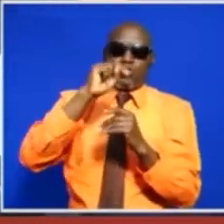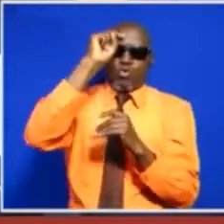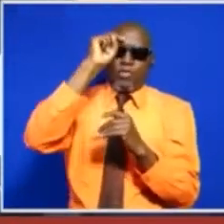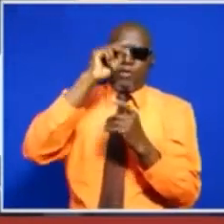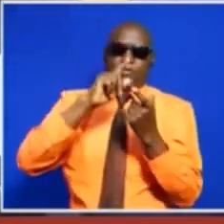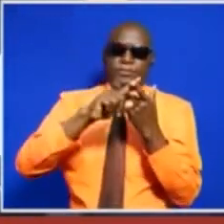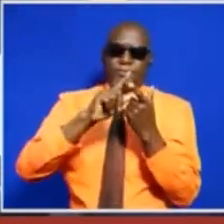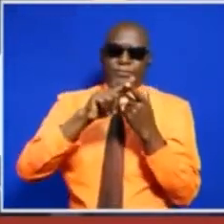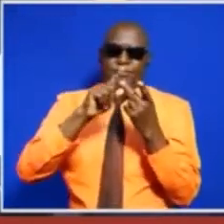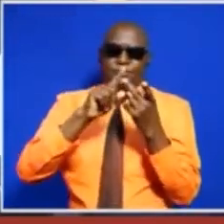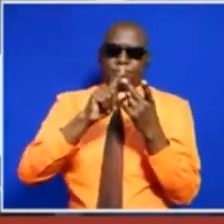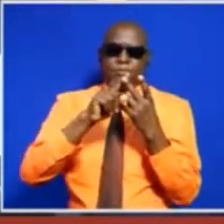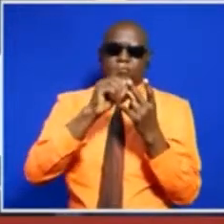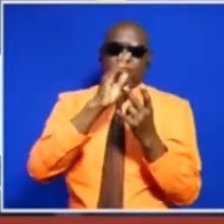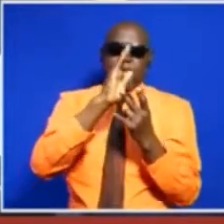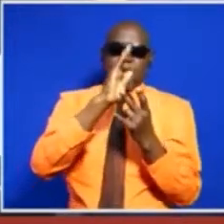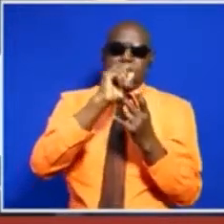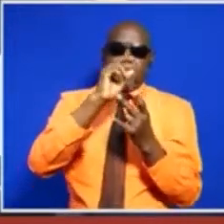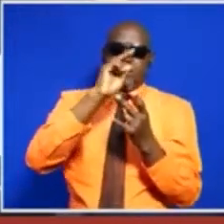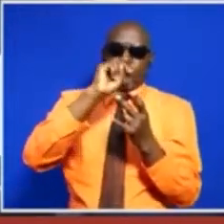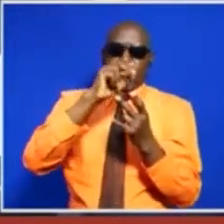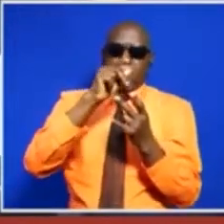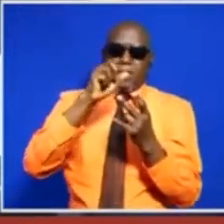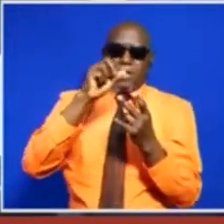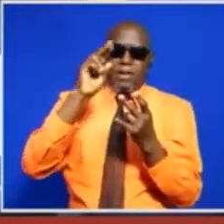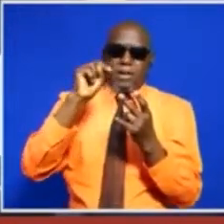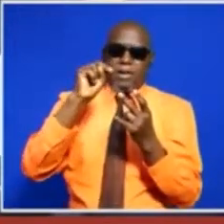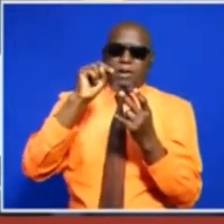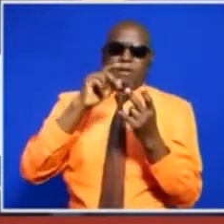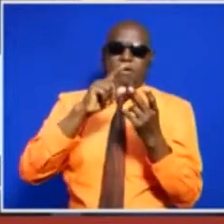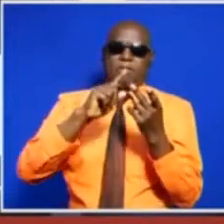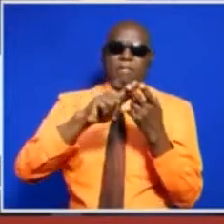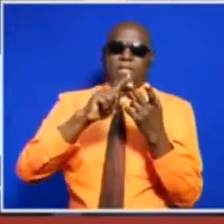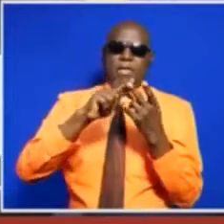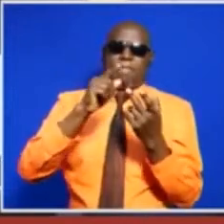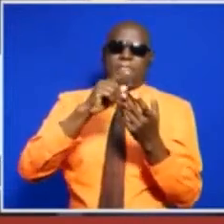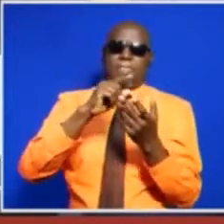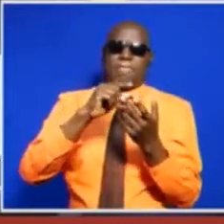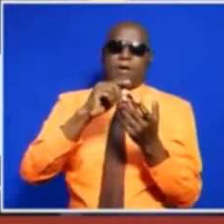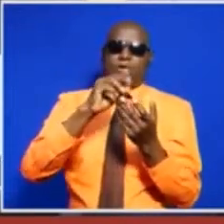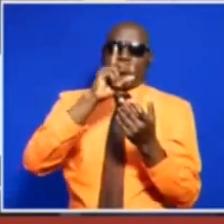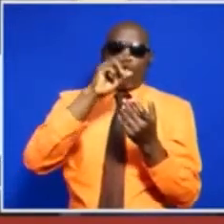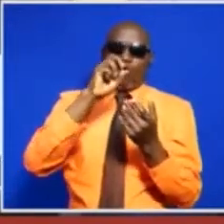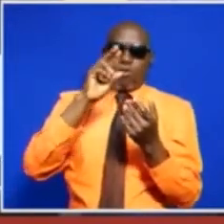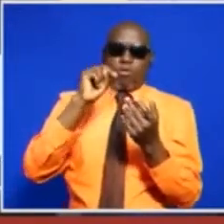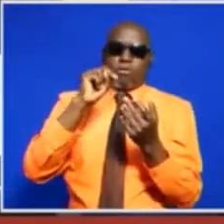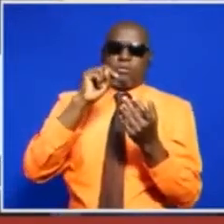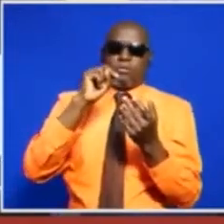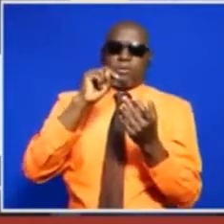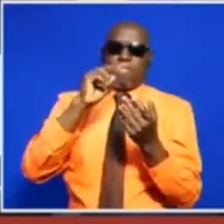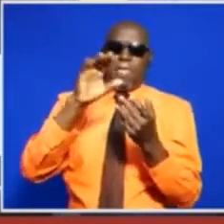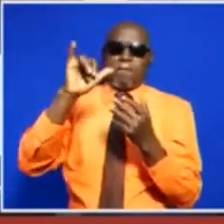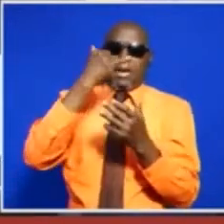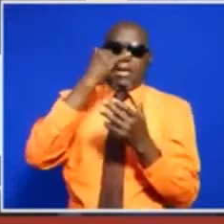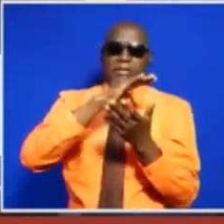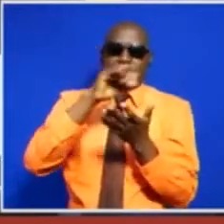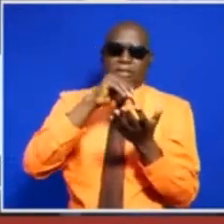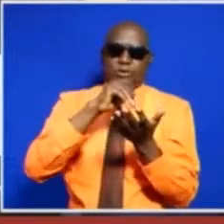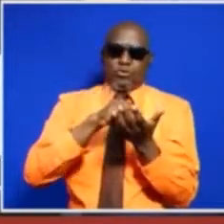Honorable Benjamin Gathiru, aka Major Donk of Embakasi Central. So we are